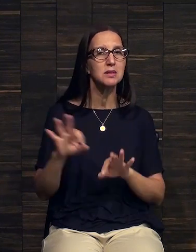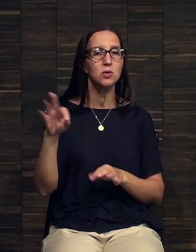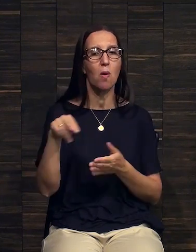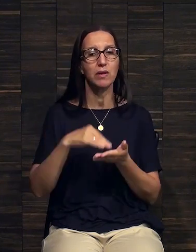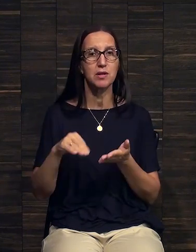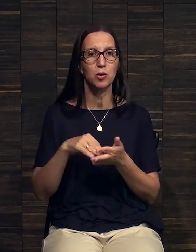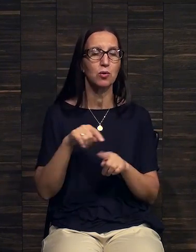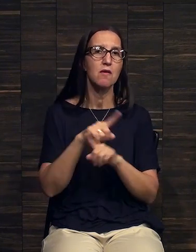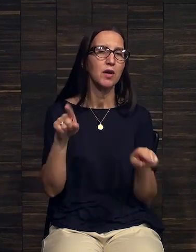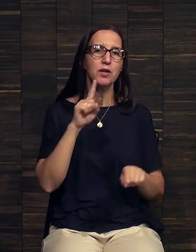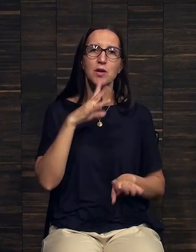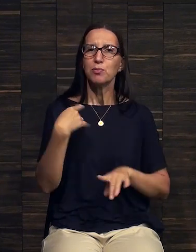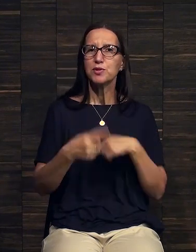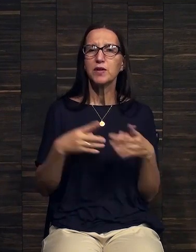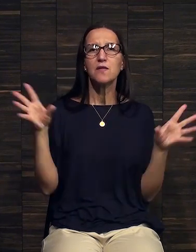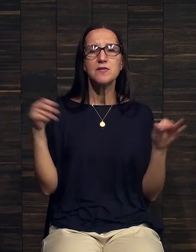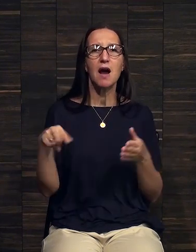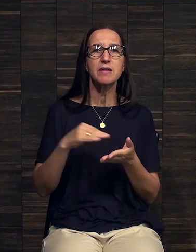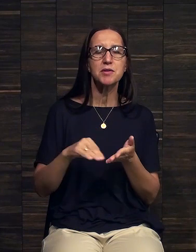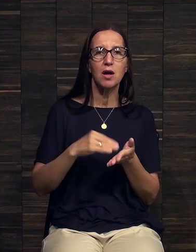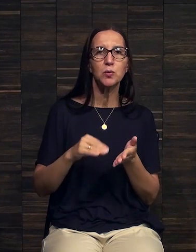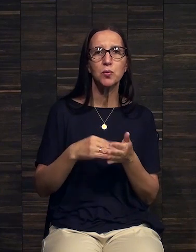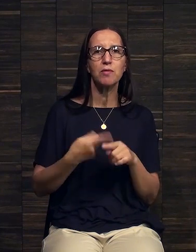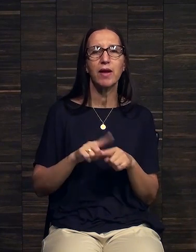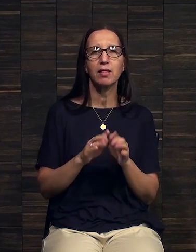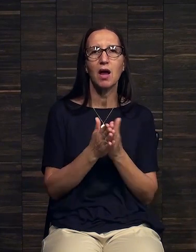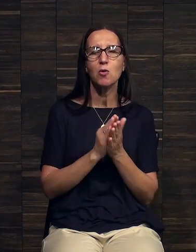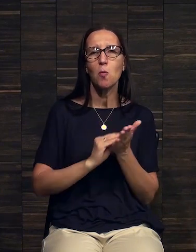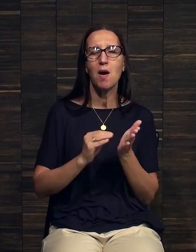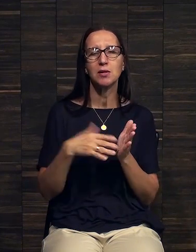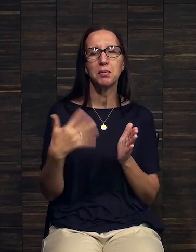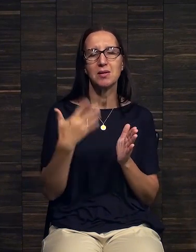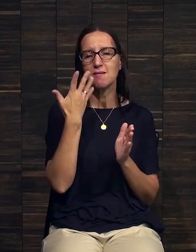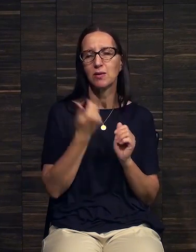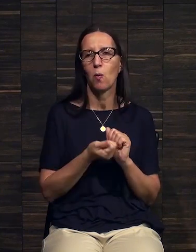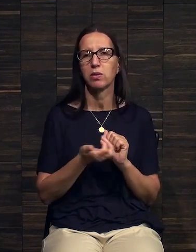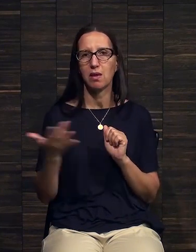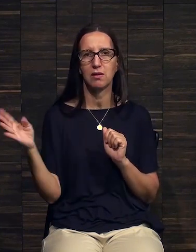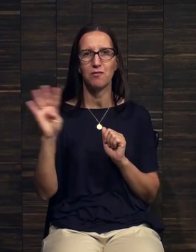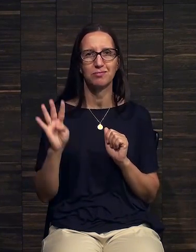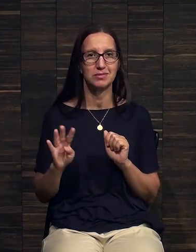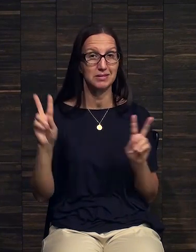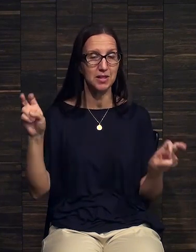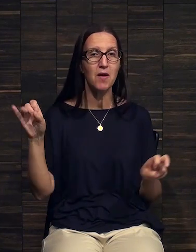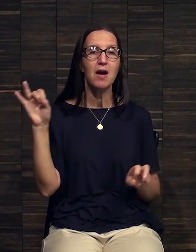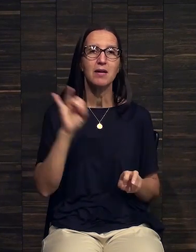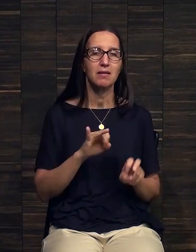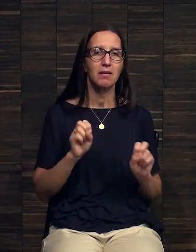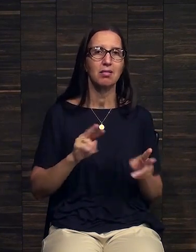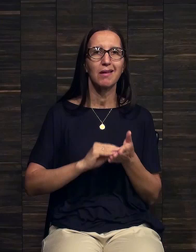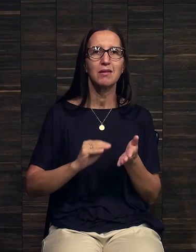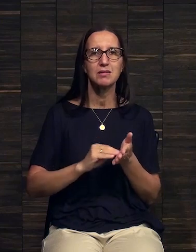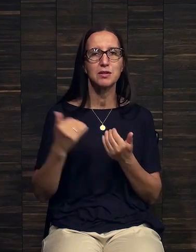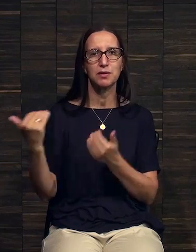If you want to be explained about literature, you will not say this is the novel 50 Shades of Grey, and you